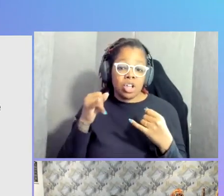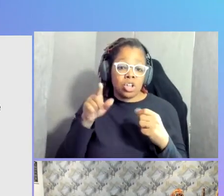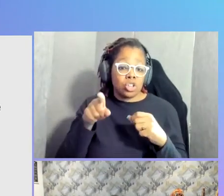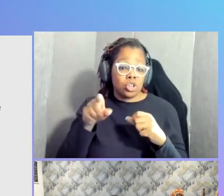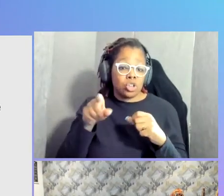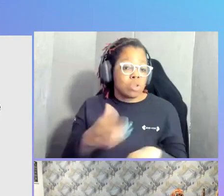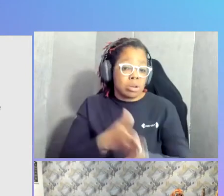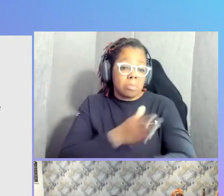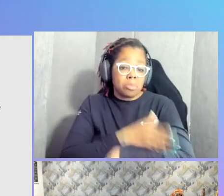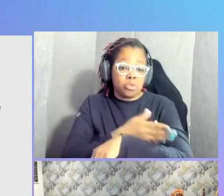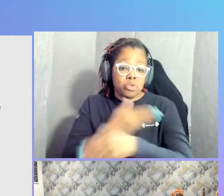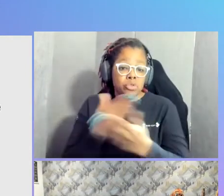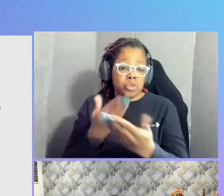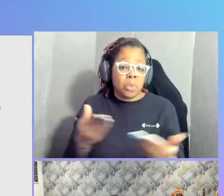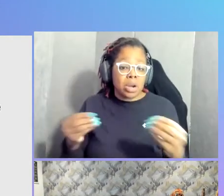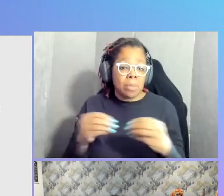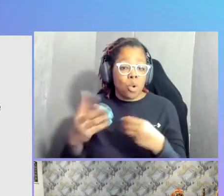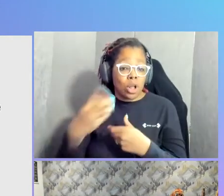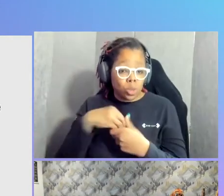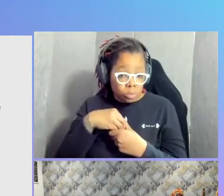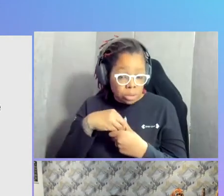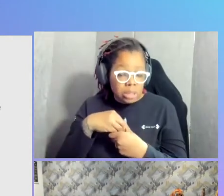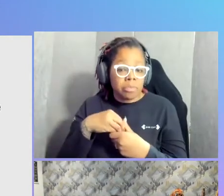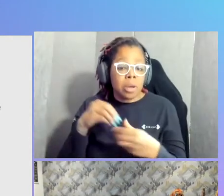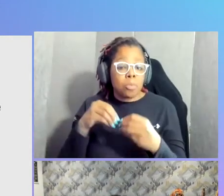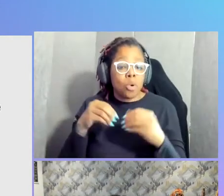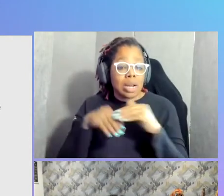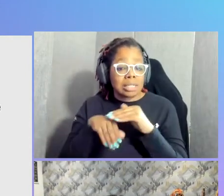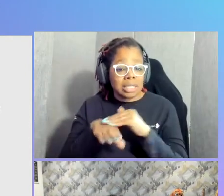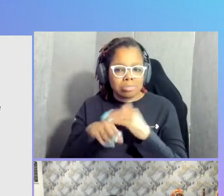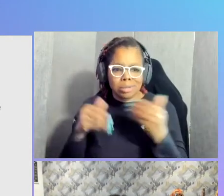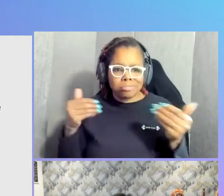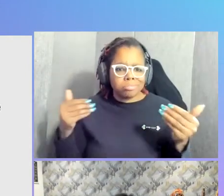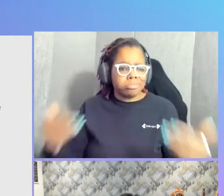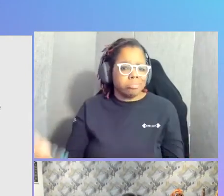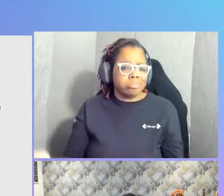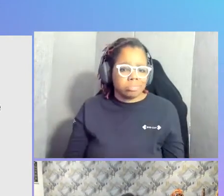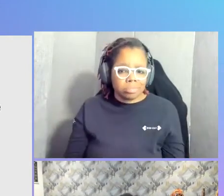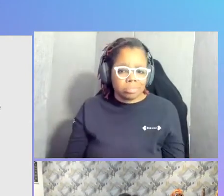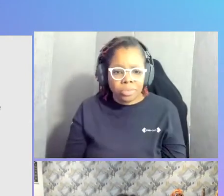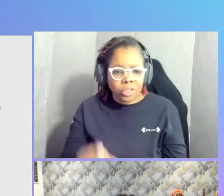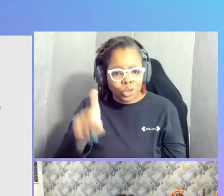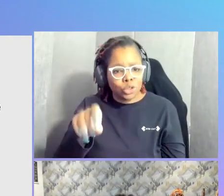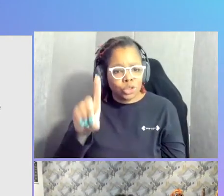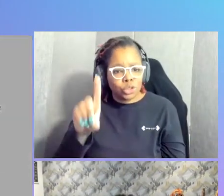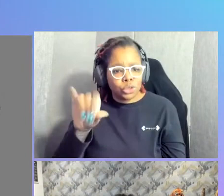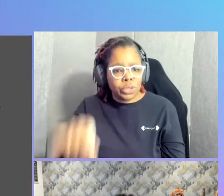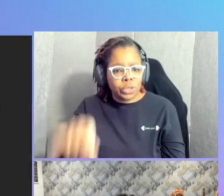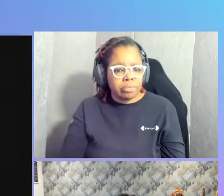the product and make it more inclusive and accessible, go for it. You should do that.